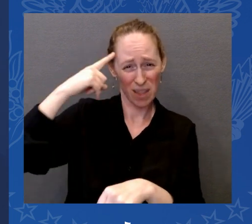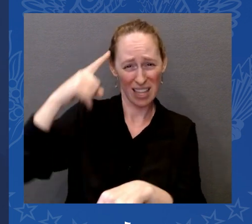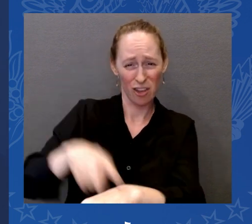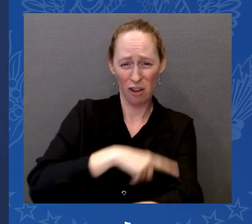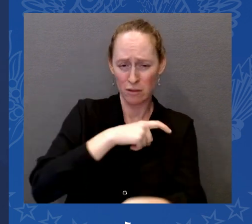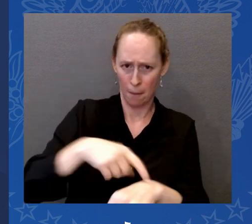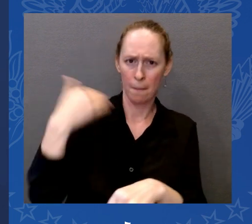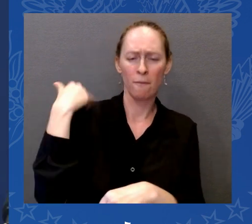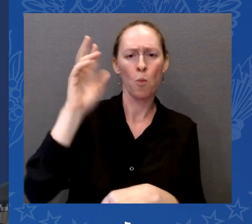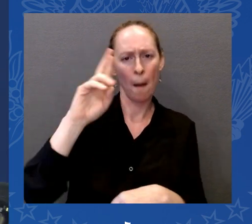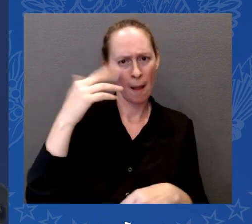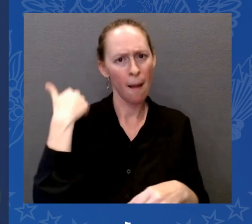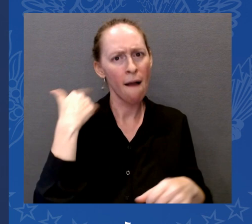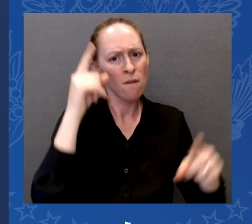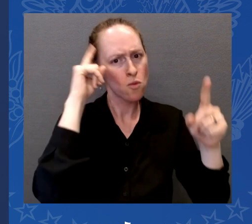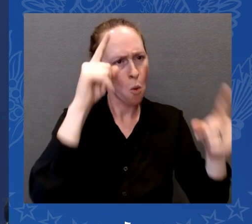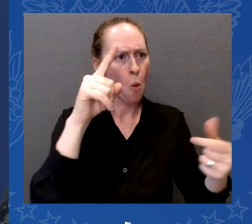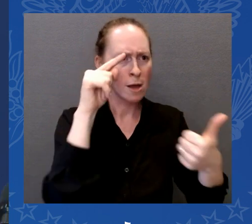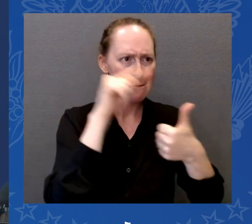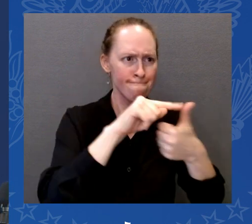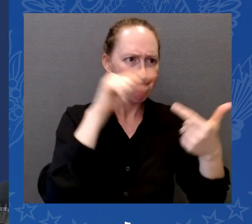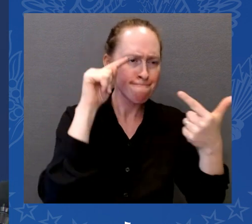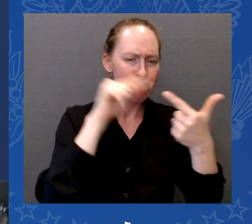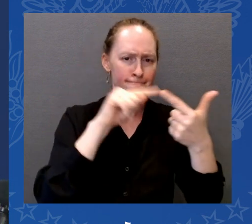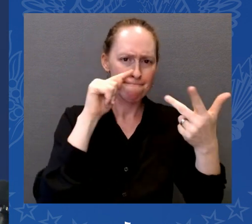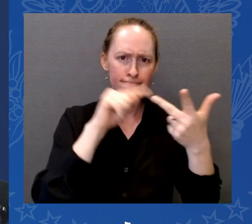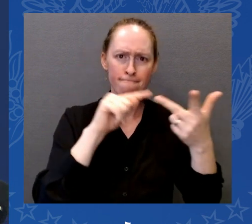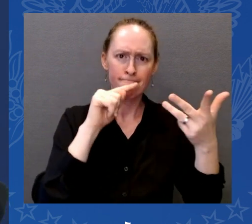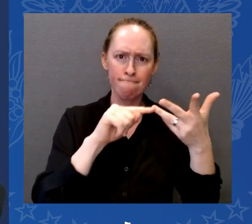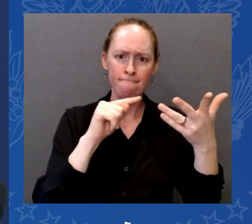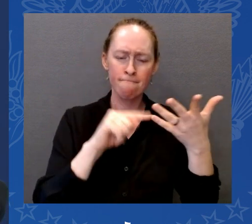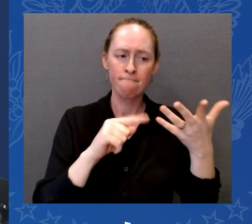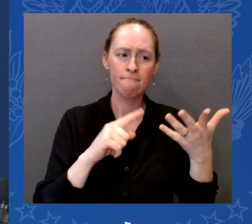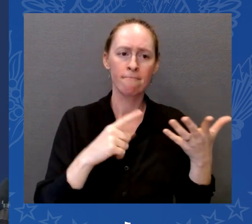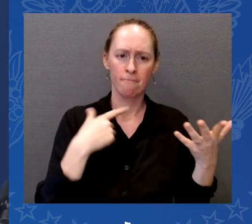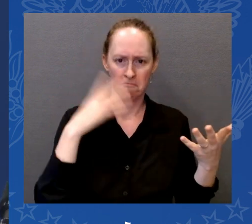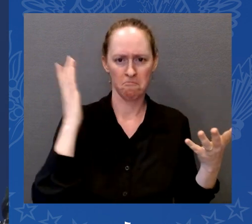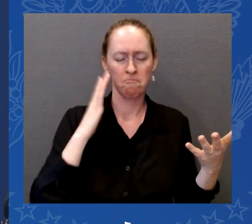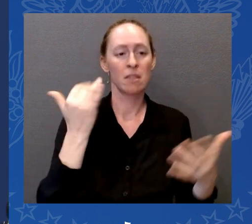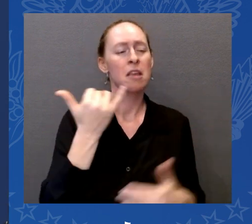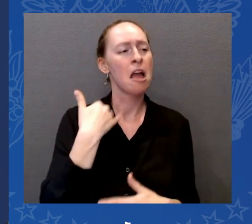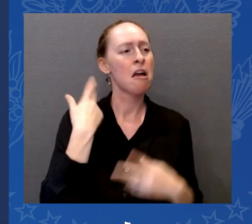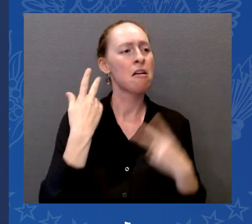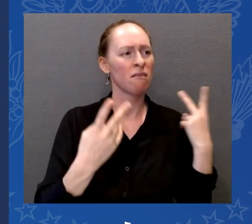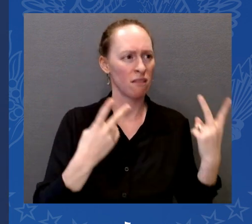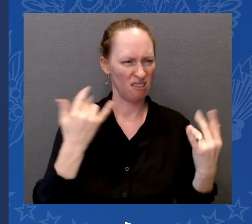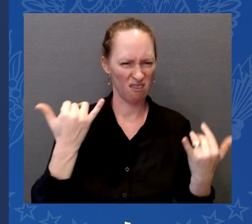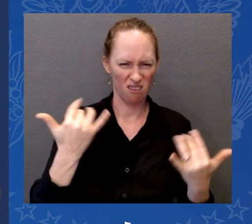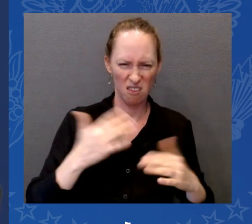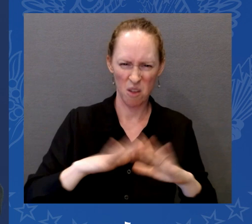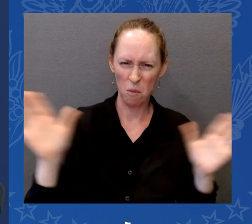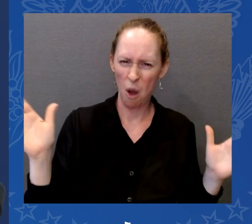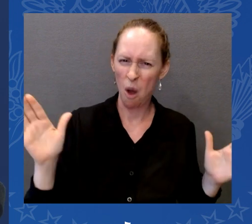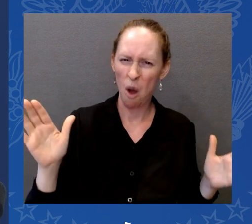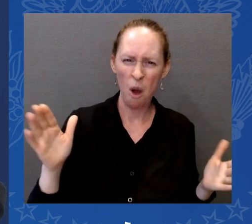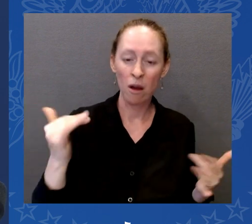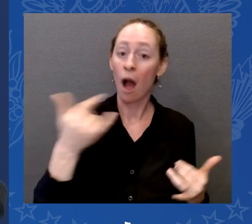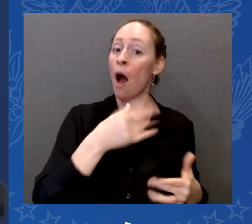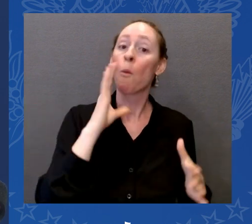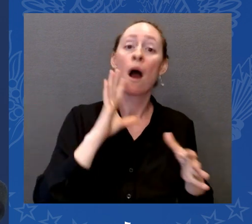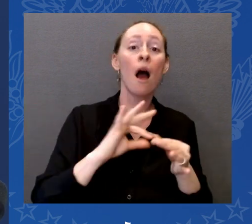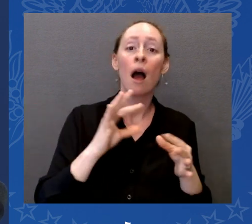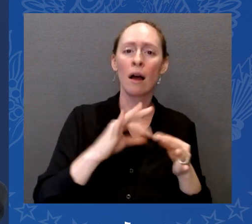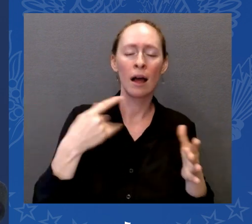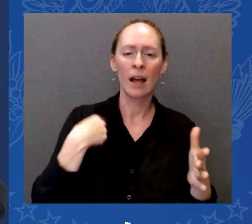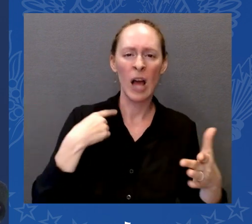what they're for, but they'll make sure they'll tell you what they're against. They're going to give the power we just gave to Medicare